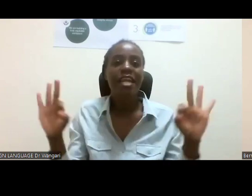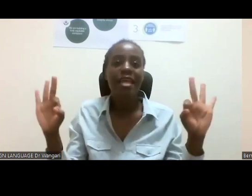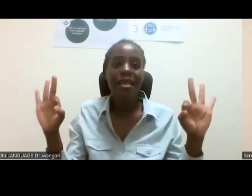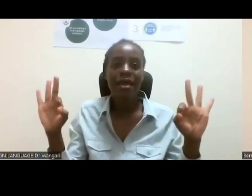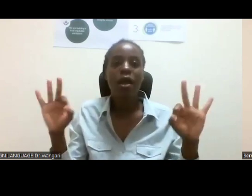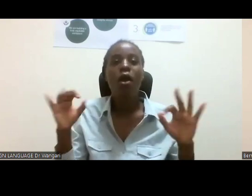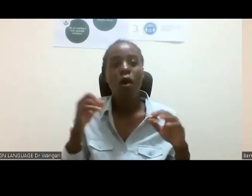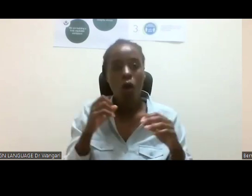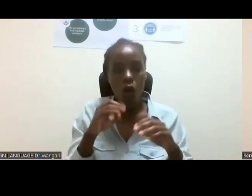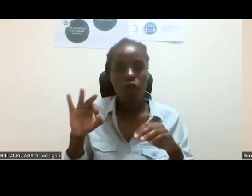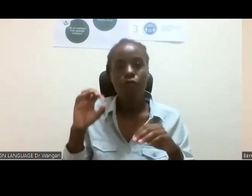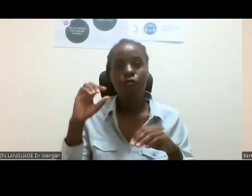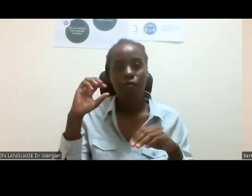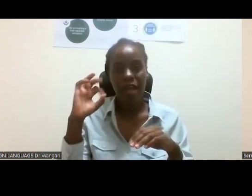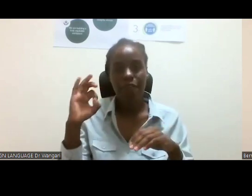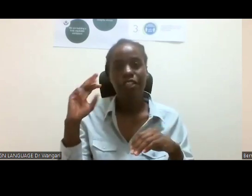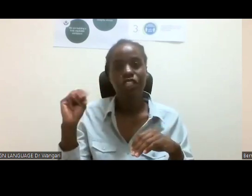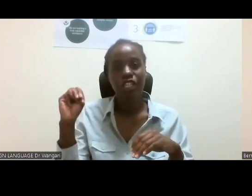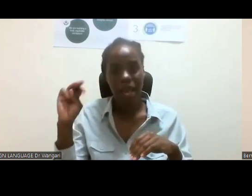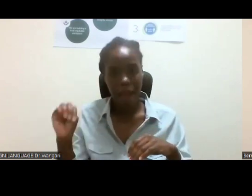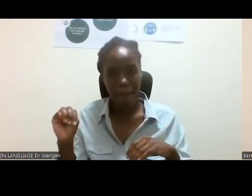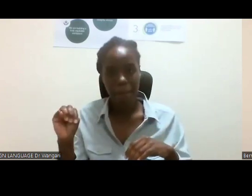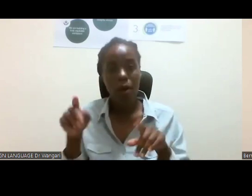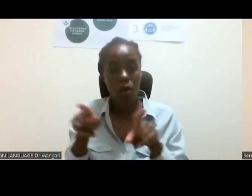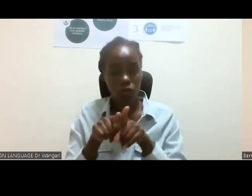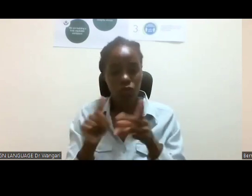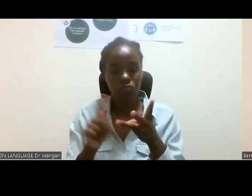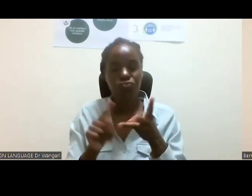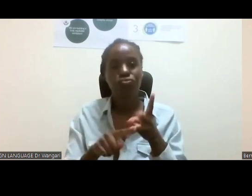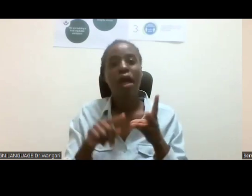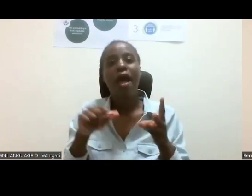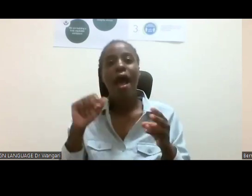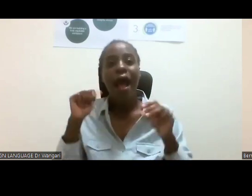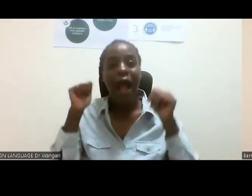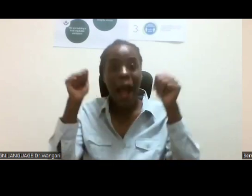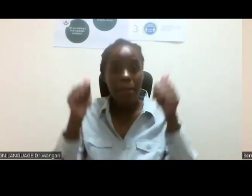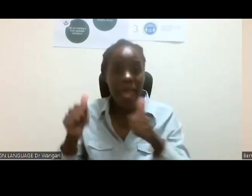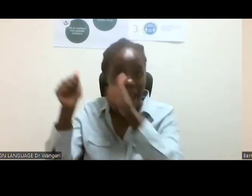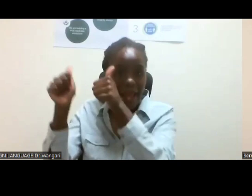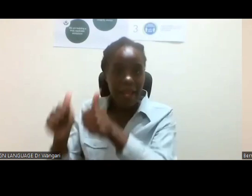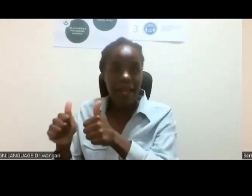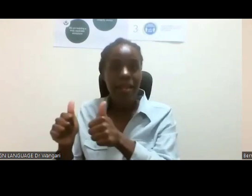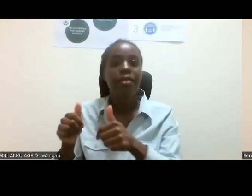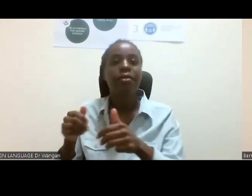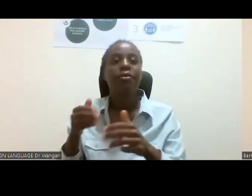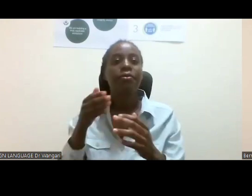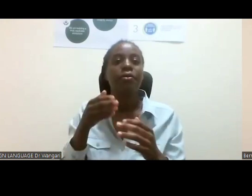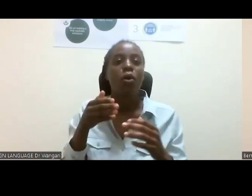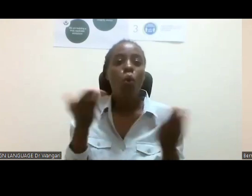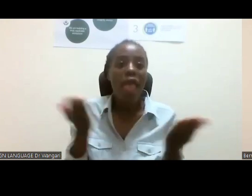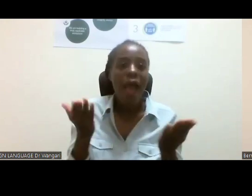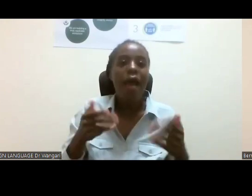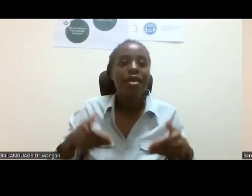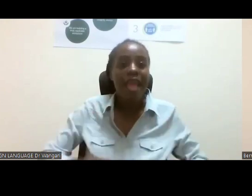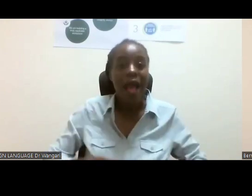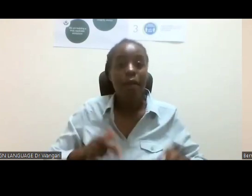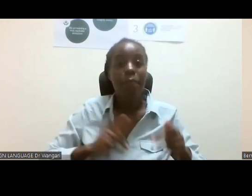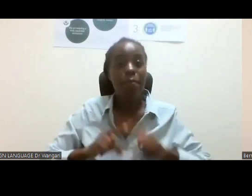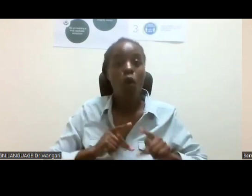poverty and disempowerment. The uptake of End FGM campaign is taking root among the young people as compared to the older persons,